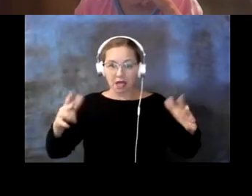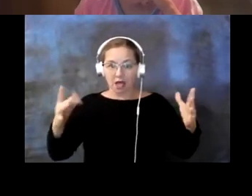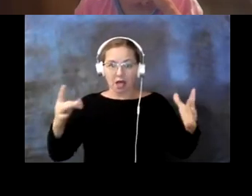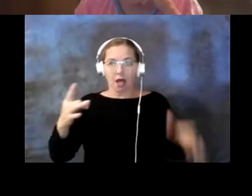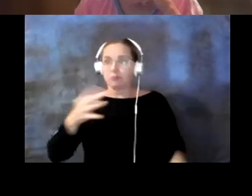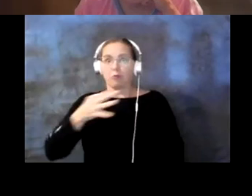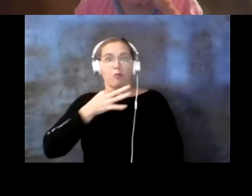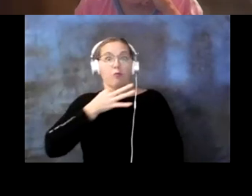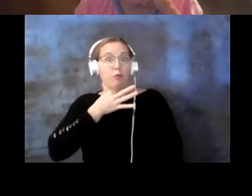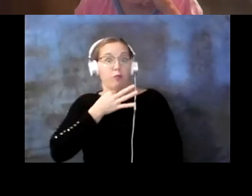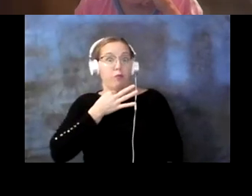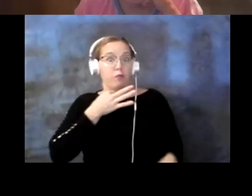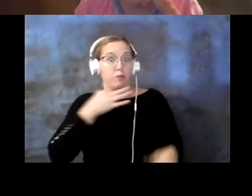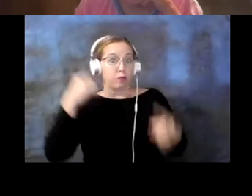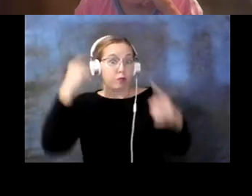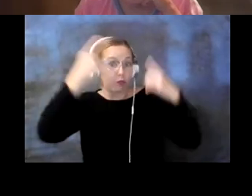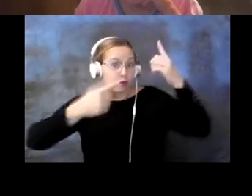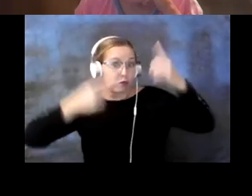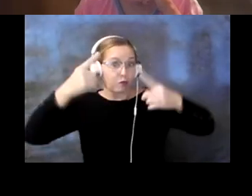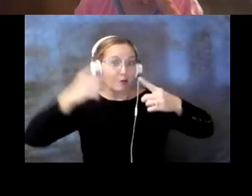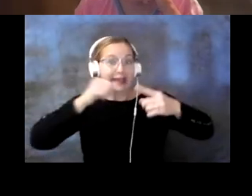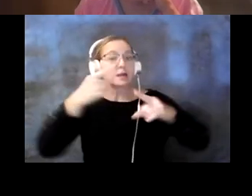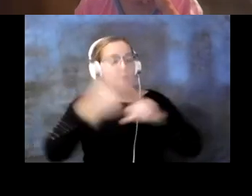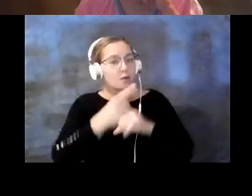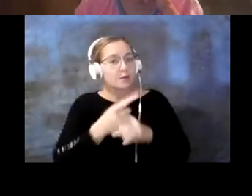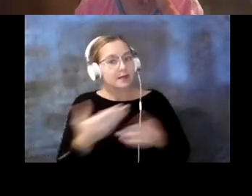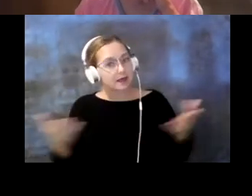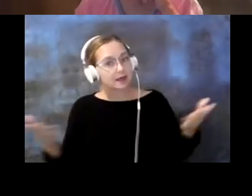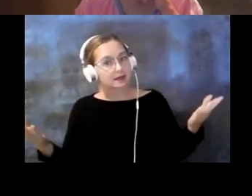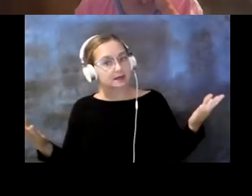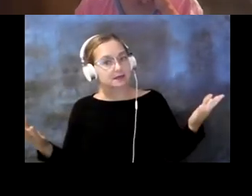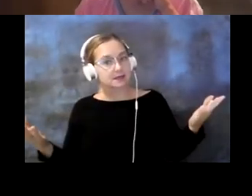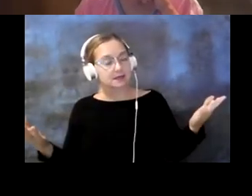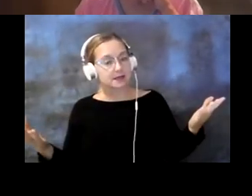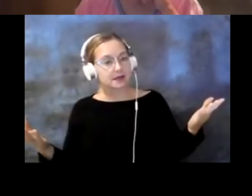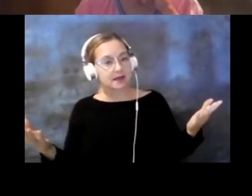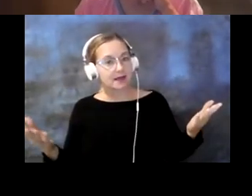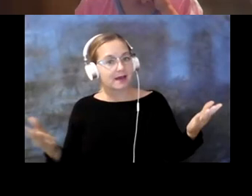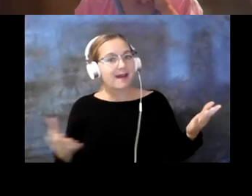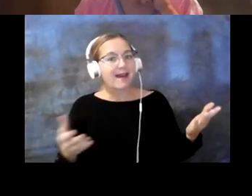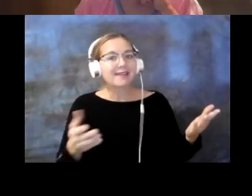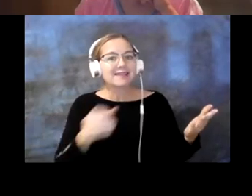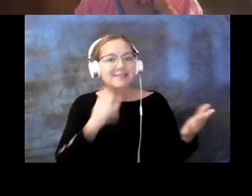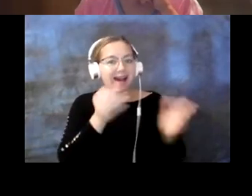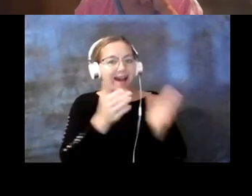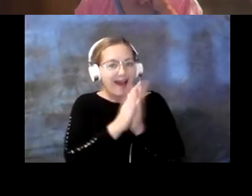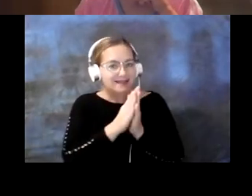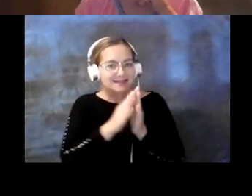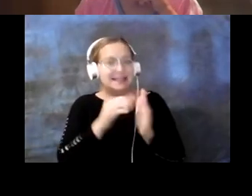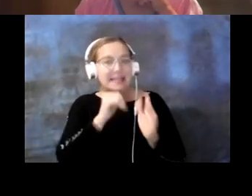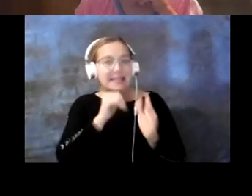wonder very inappropriate things and make very inappropriate questions